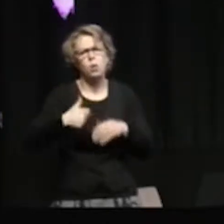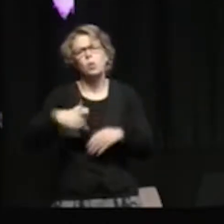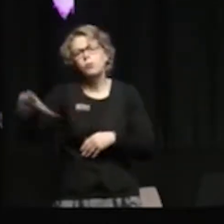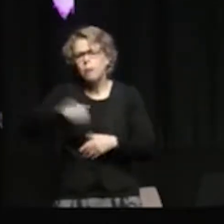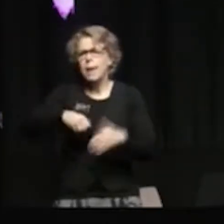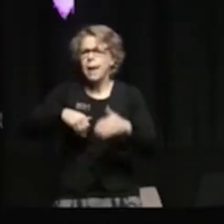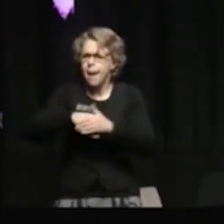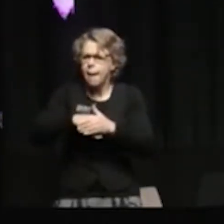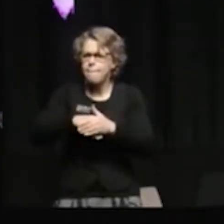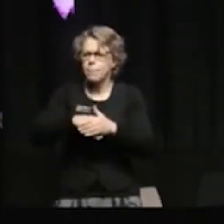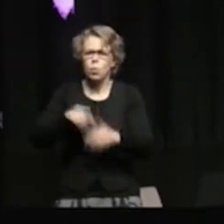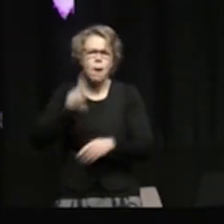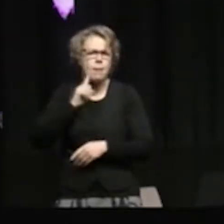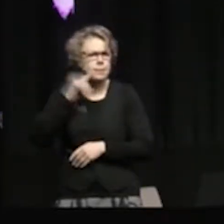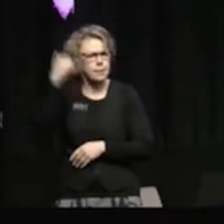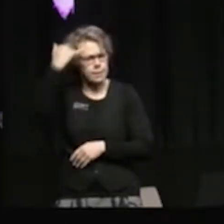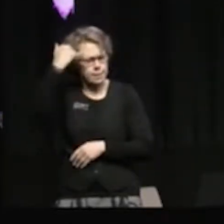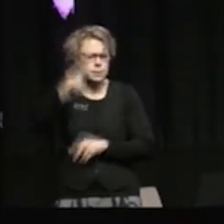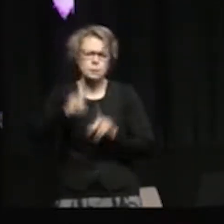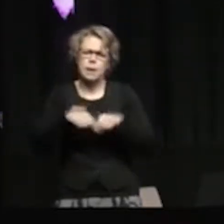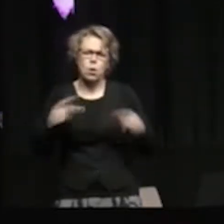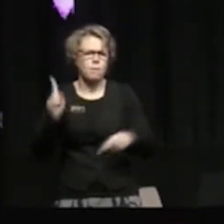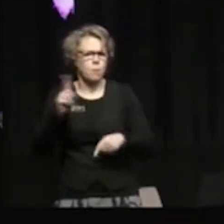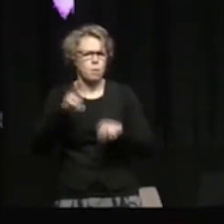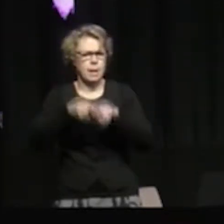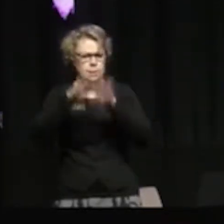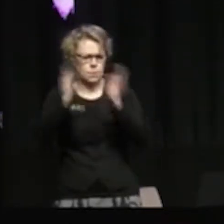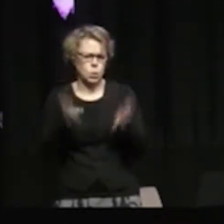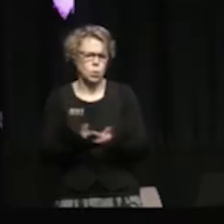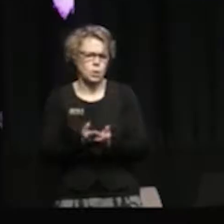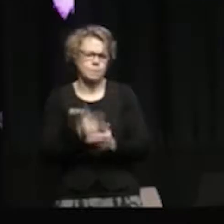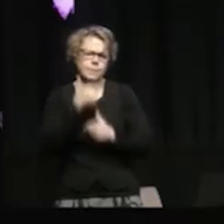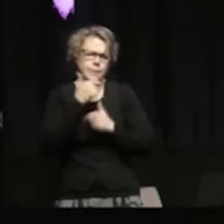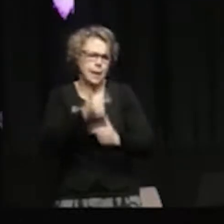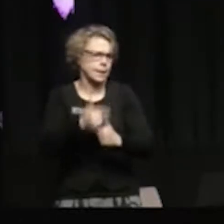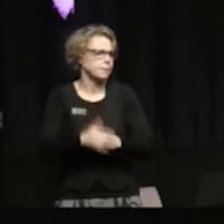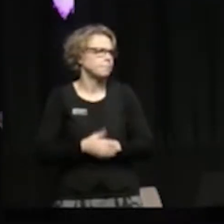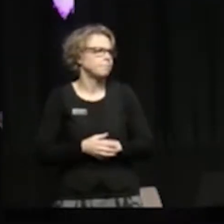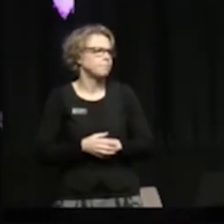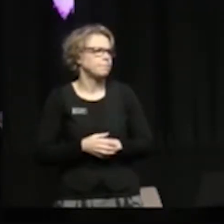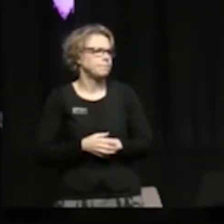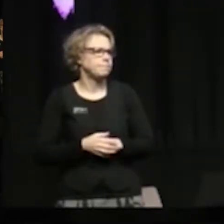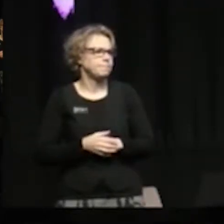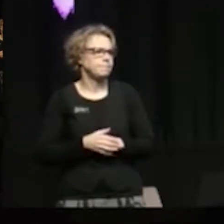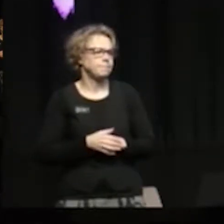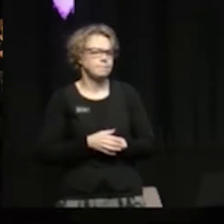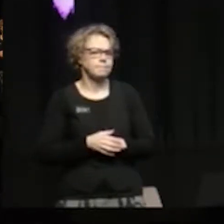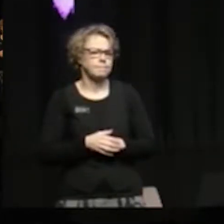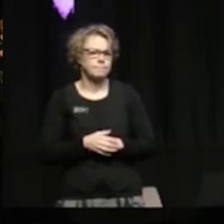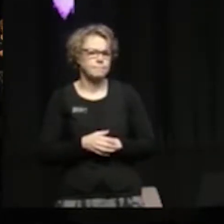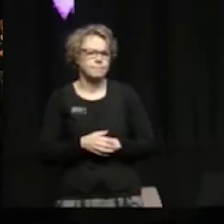us, no matter where we are. Thank you.